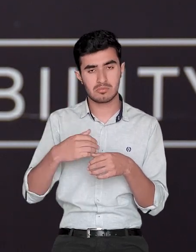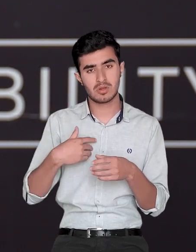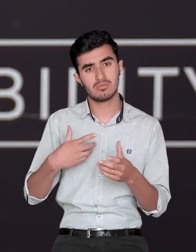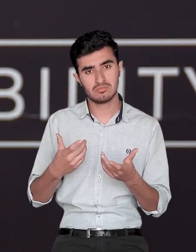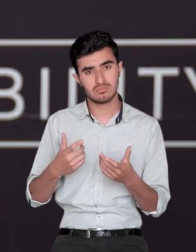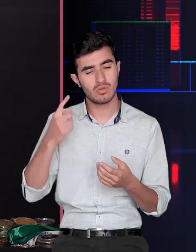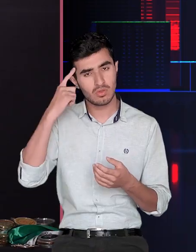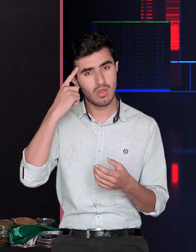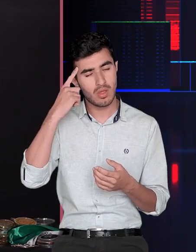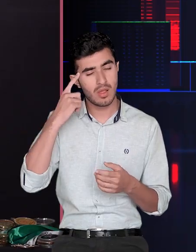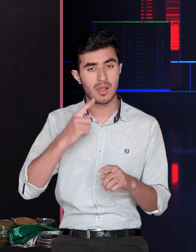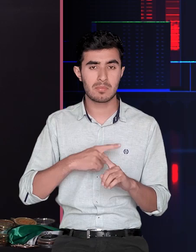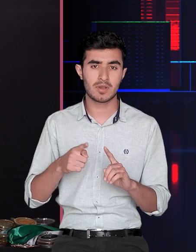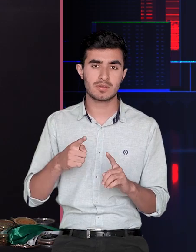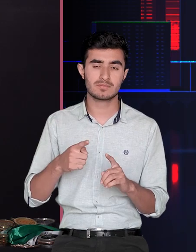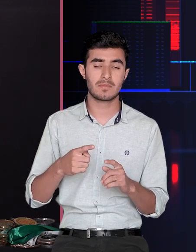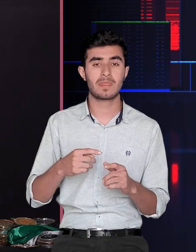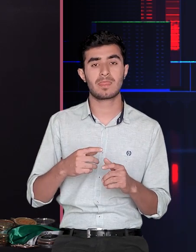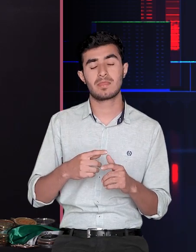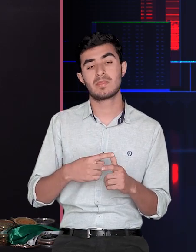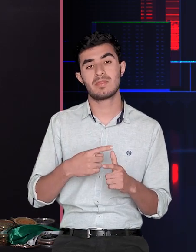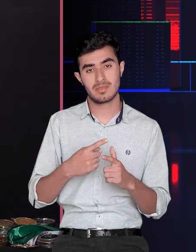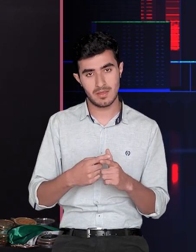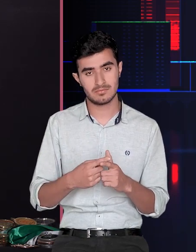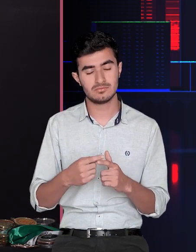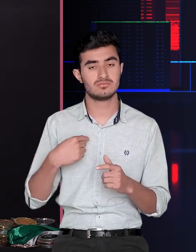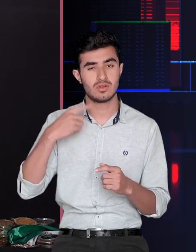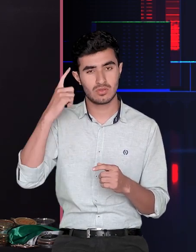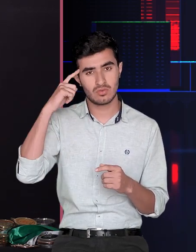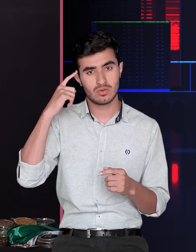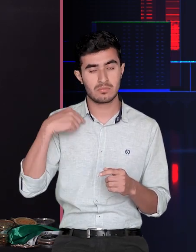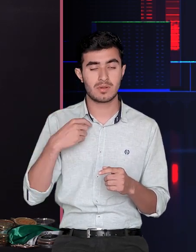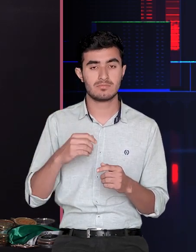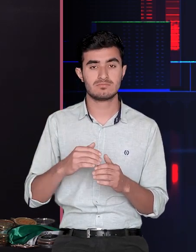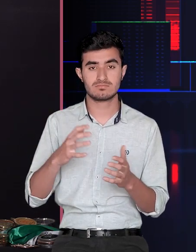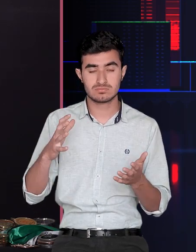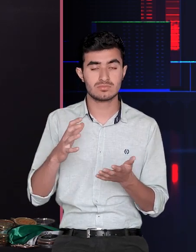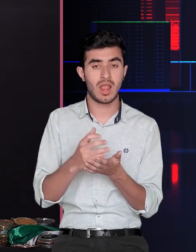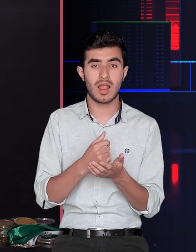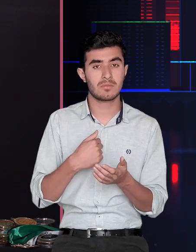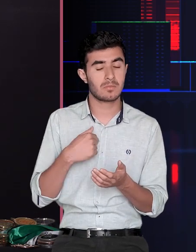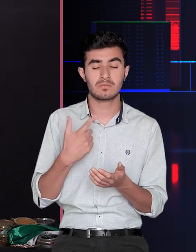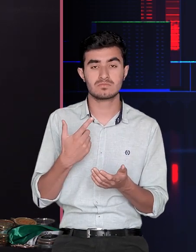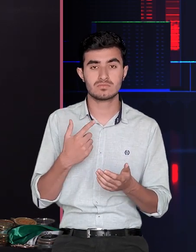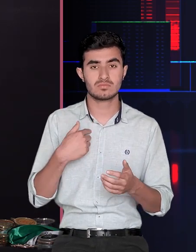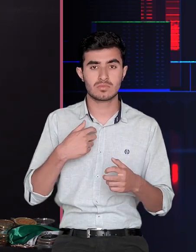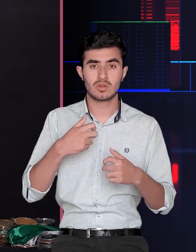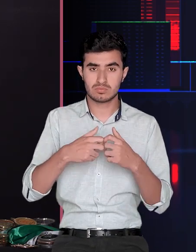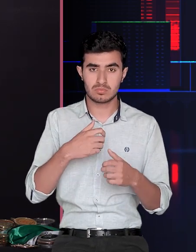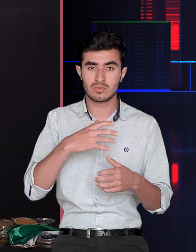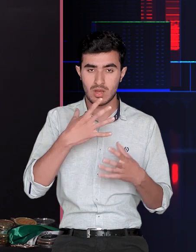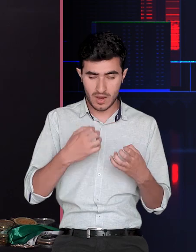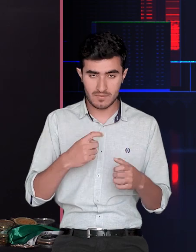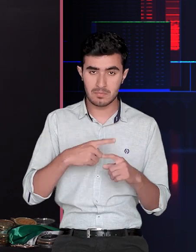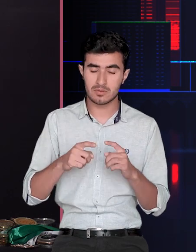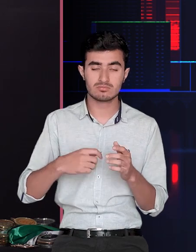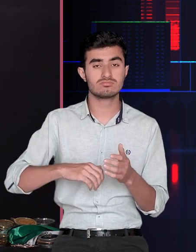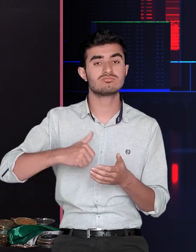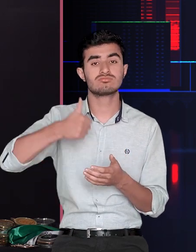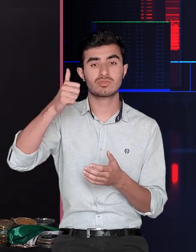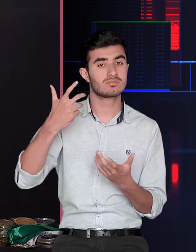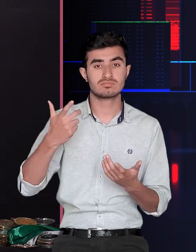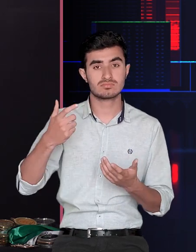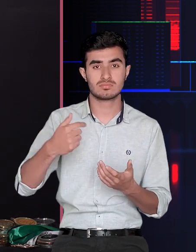competitors were. And I think the biggest thing that I have achieved despite my